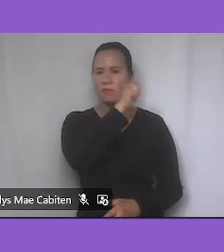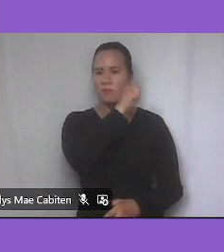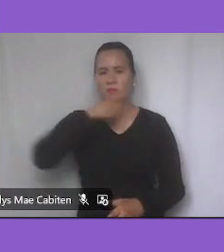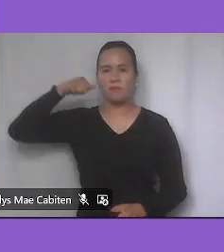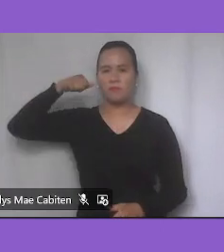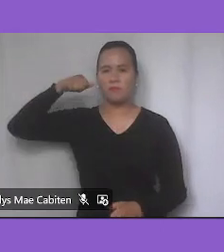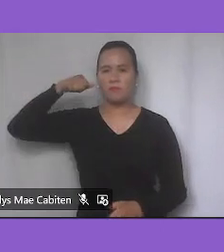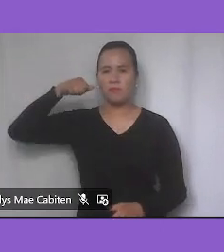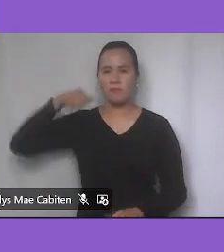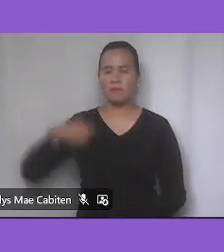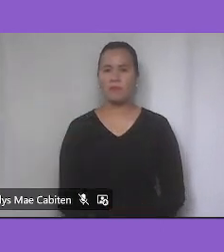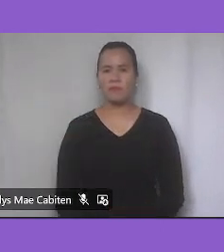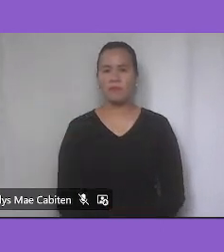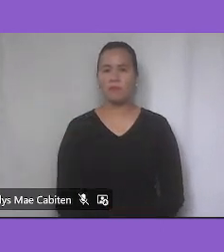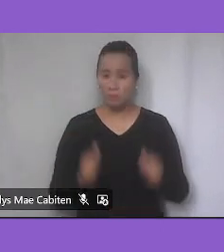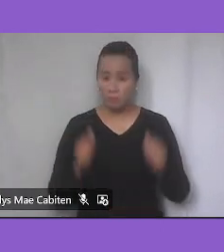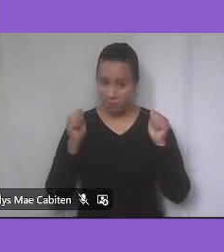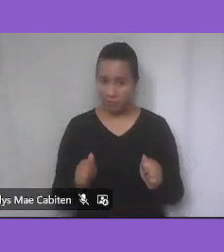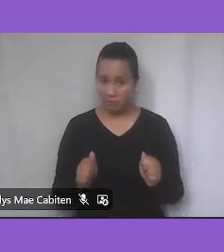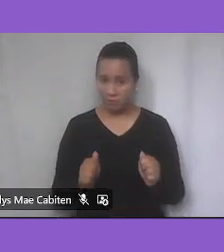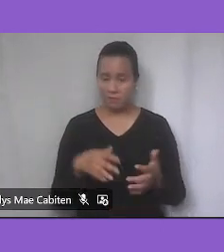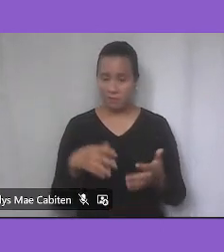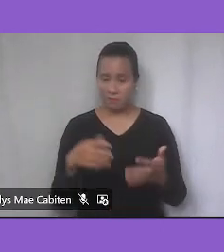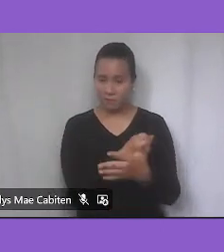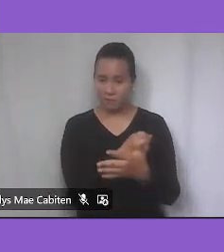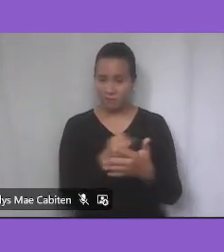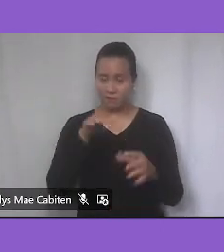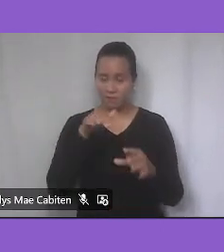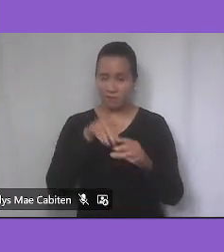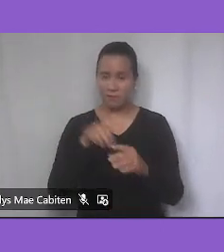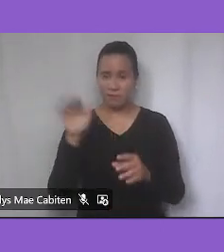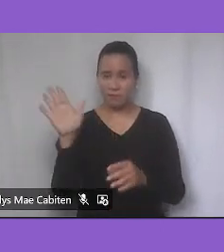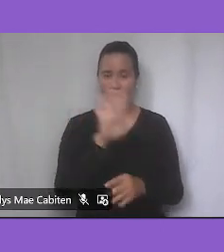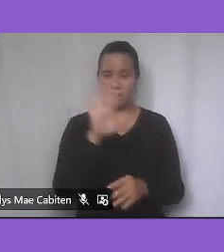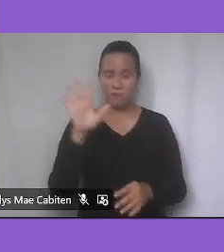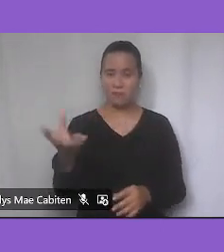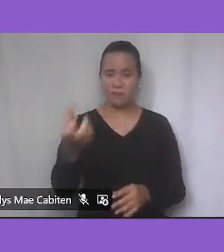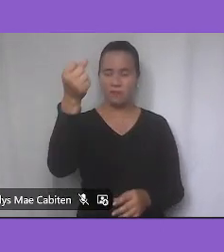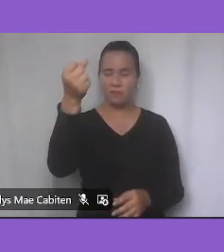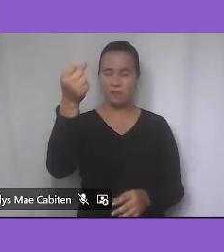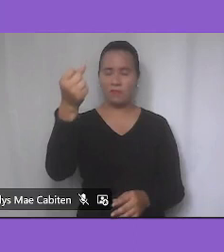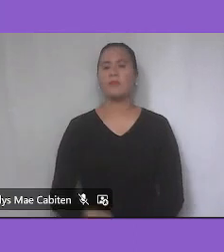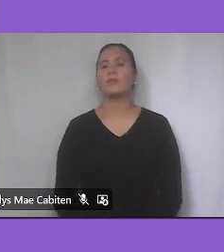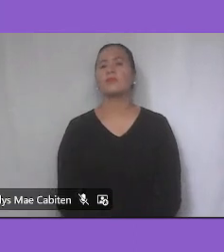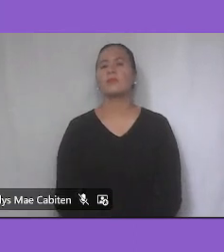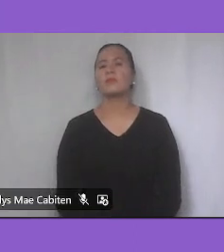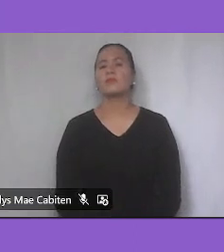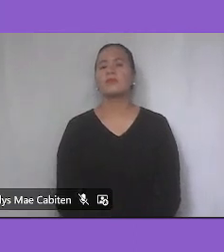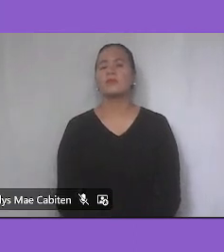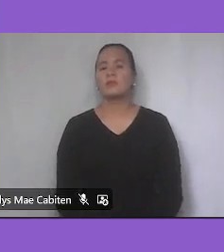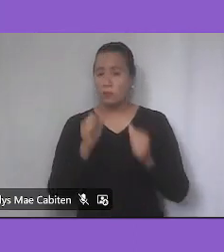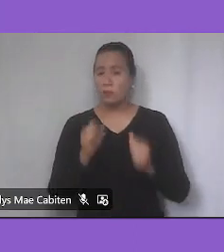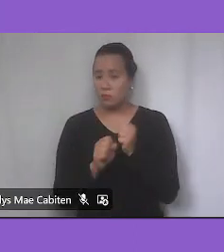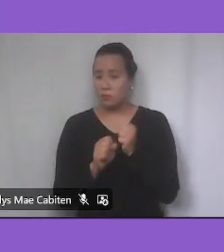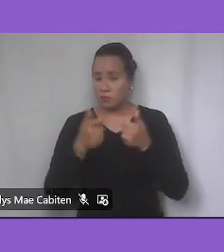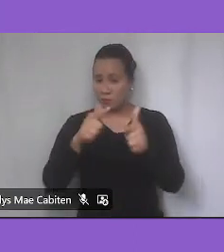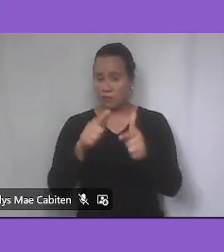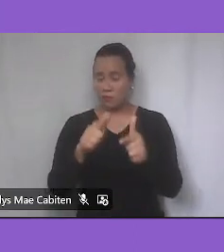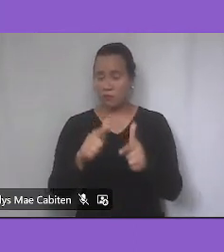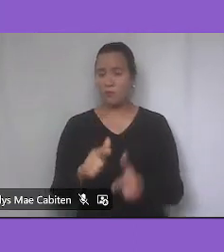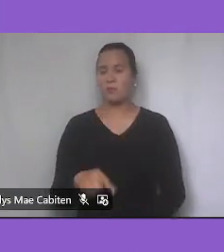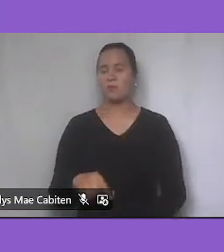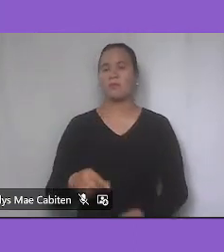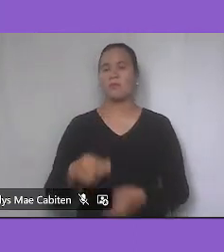sing it on your own. And you know it already, the seven continents. So let's remember, intensify instruction for those who need